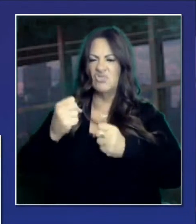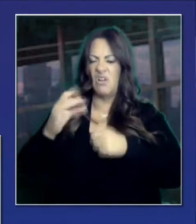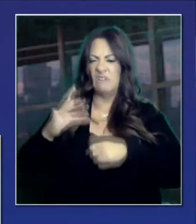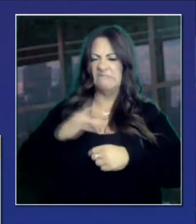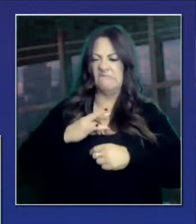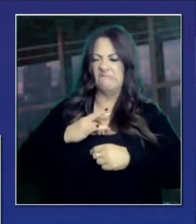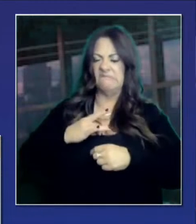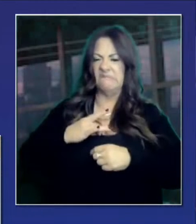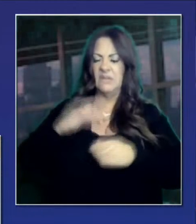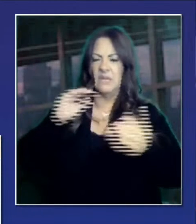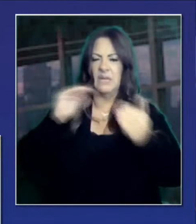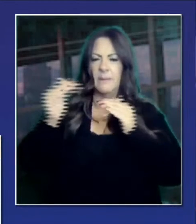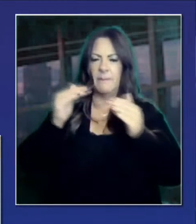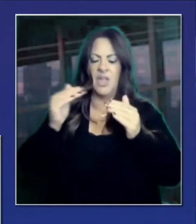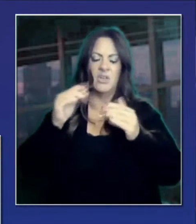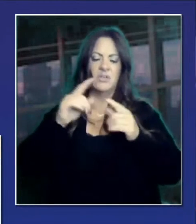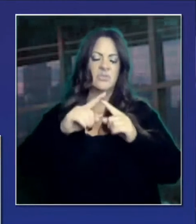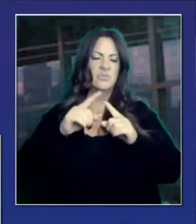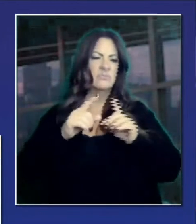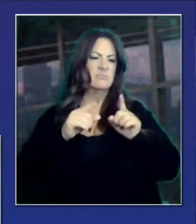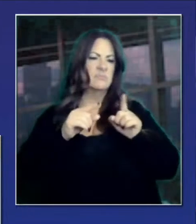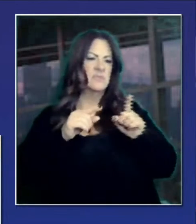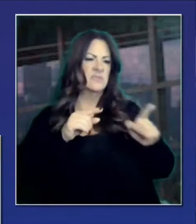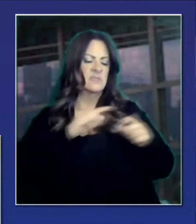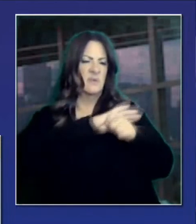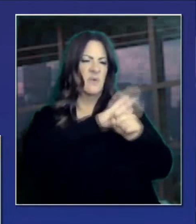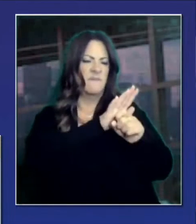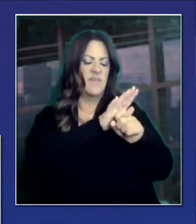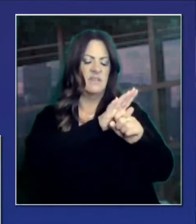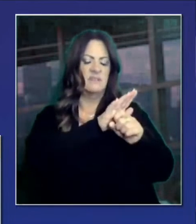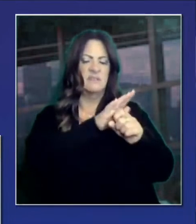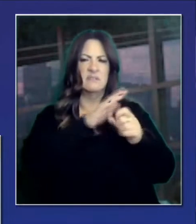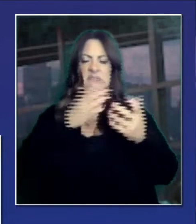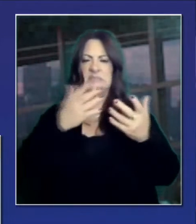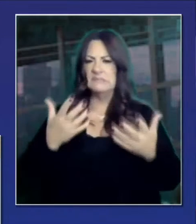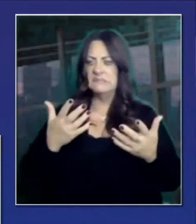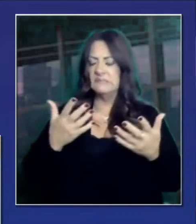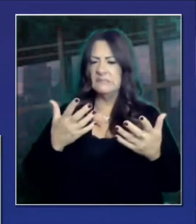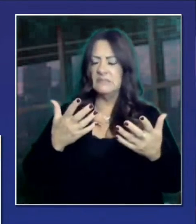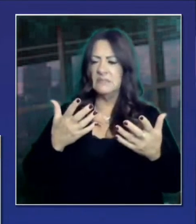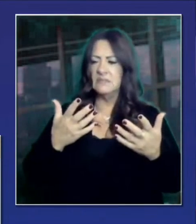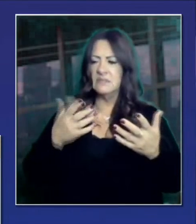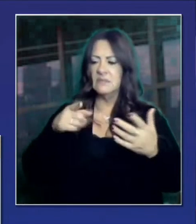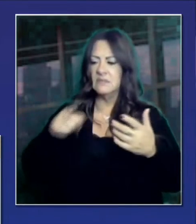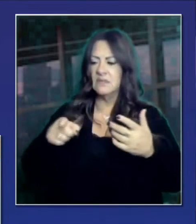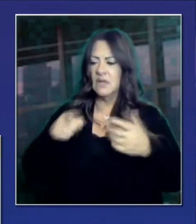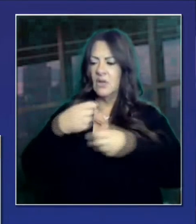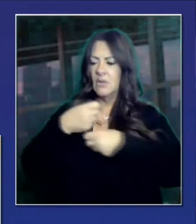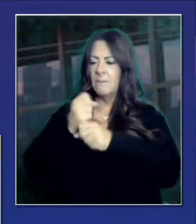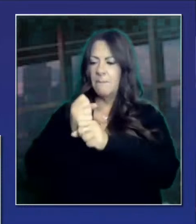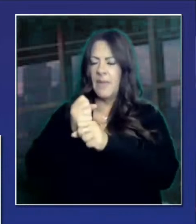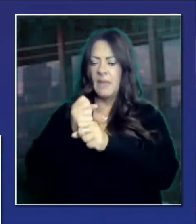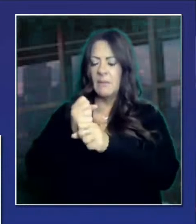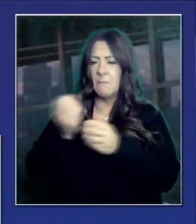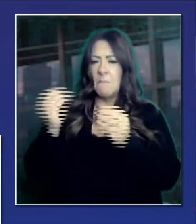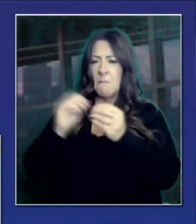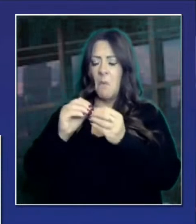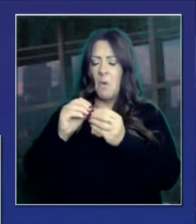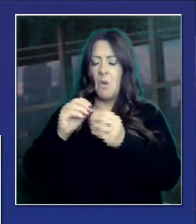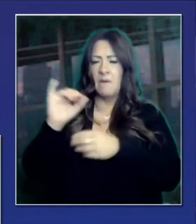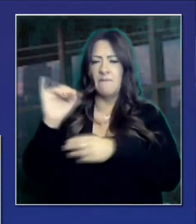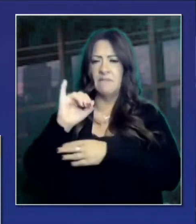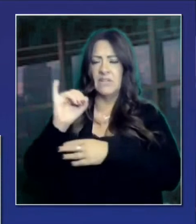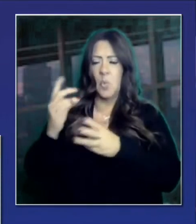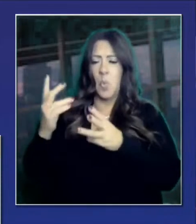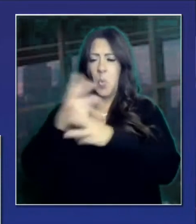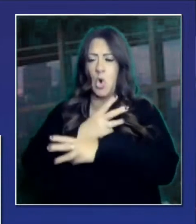more contagious. We aren't sure yet, we're looking at it. Same thing with virulence. Does it create infections that are